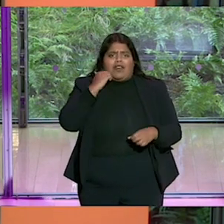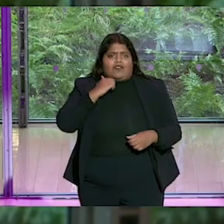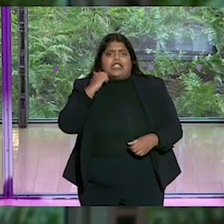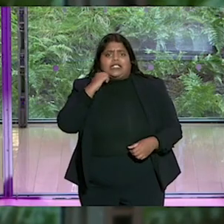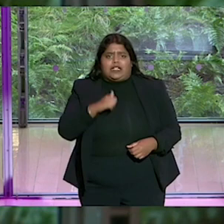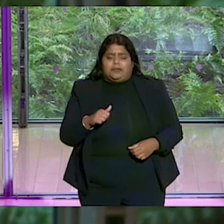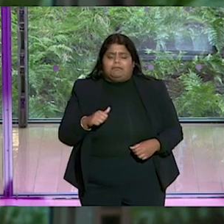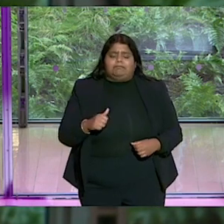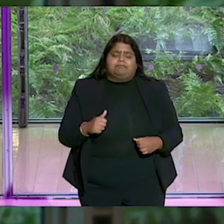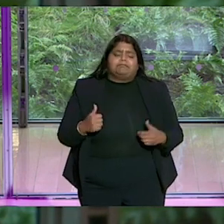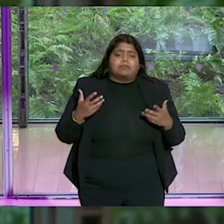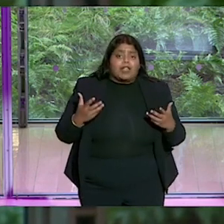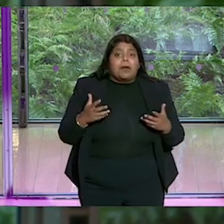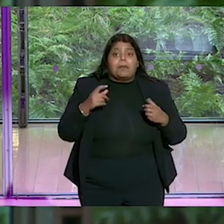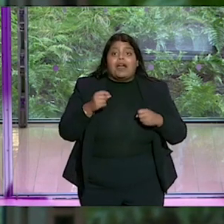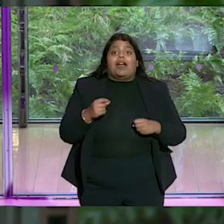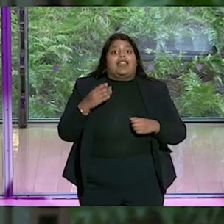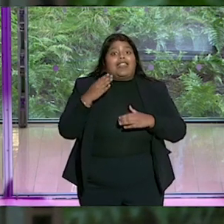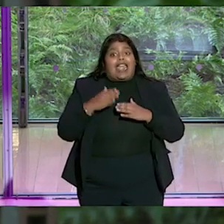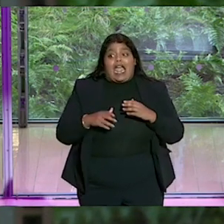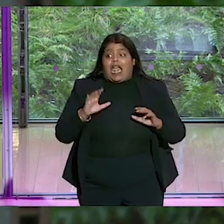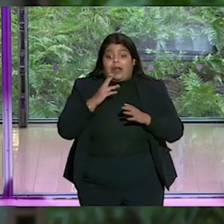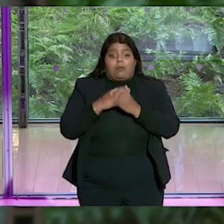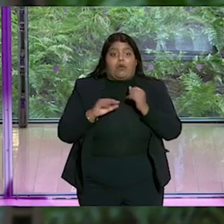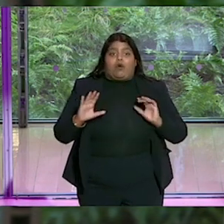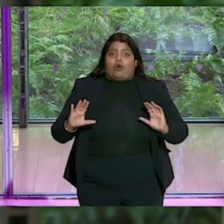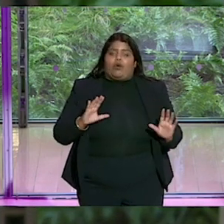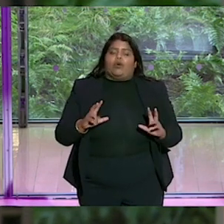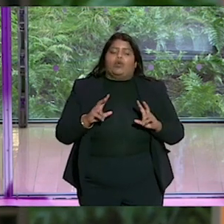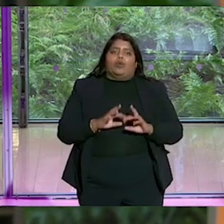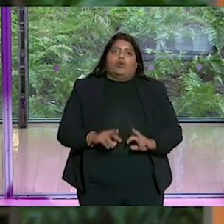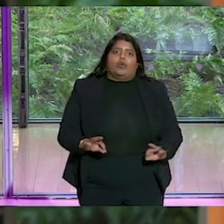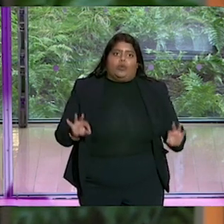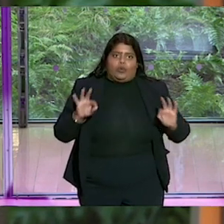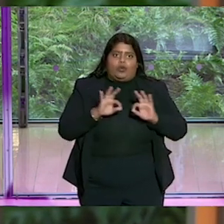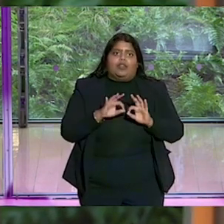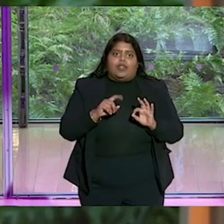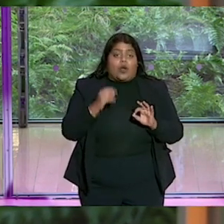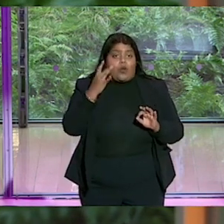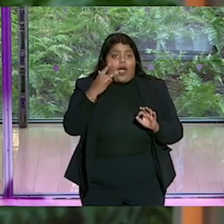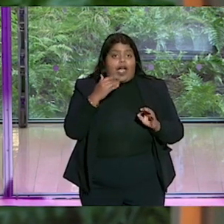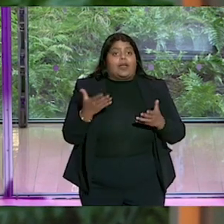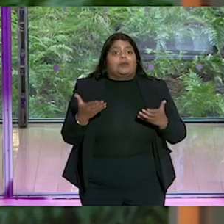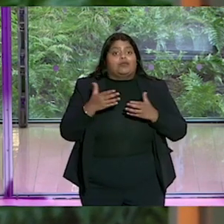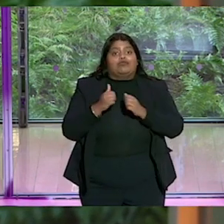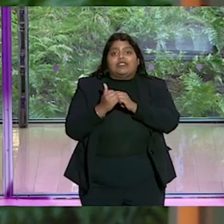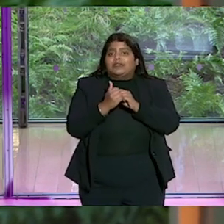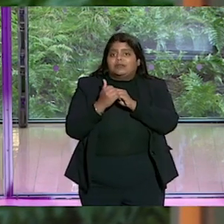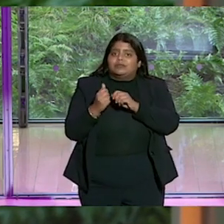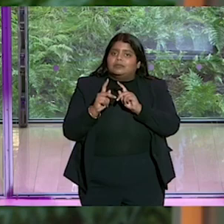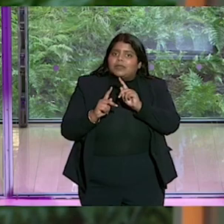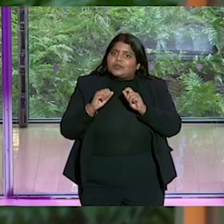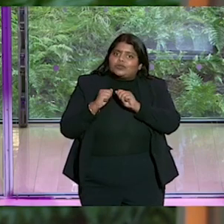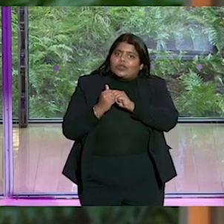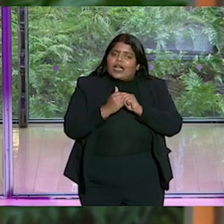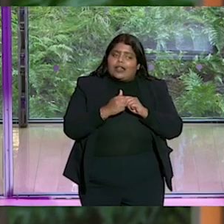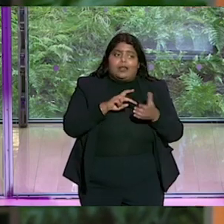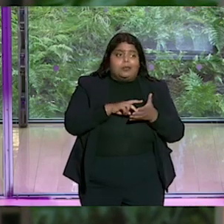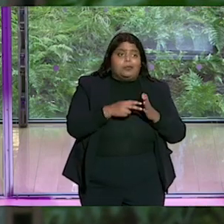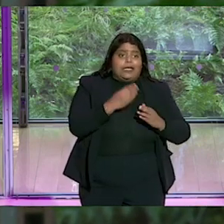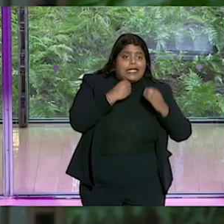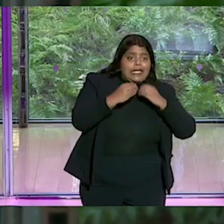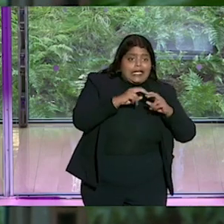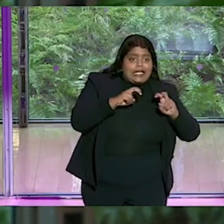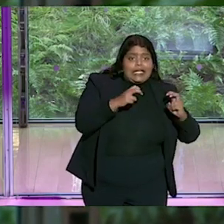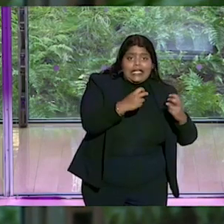But in the end, they're both so worth it because it brings people together, either around a delicious meal or